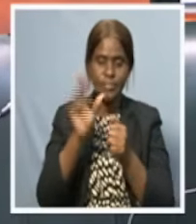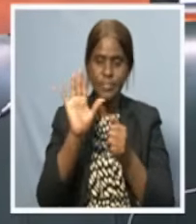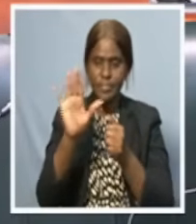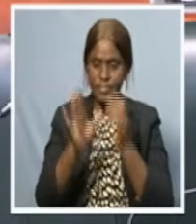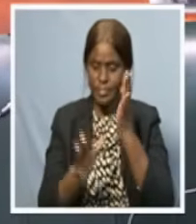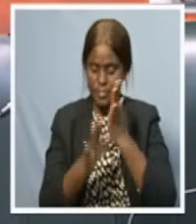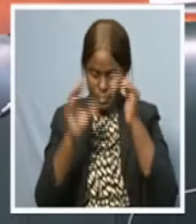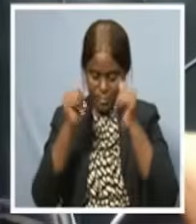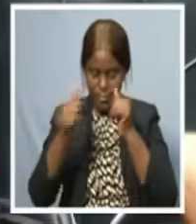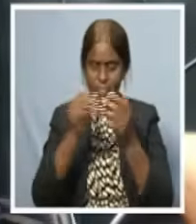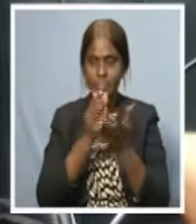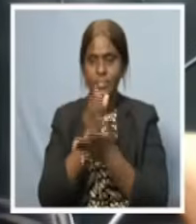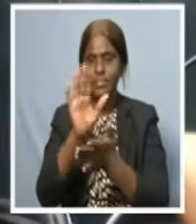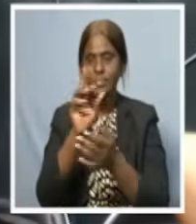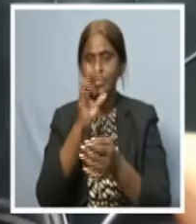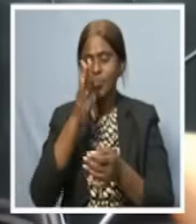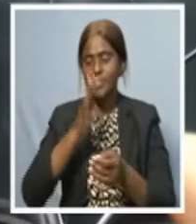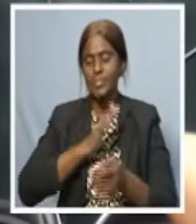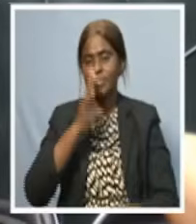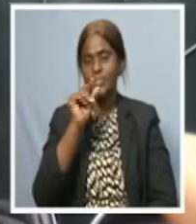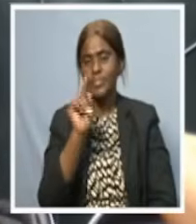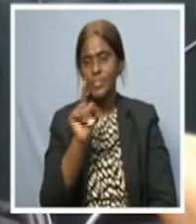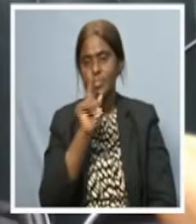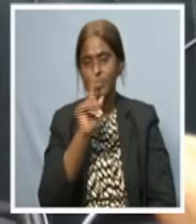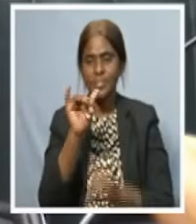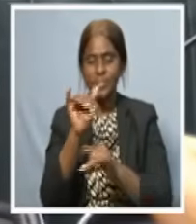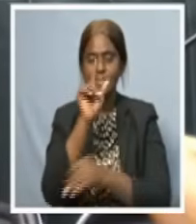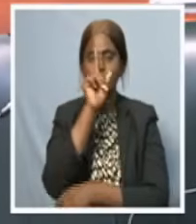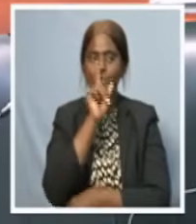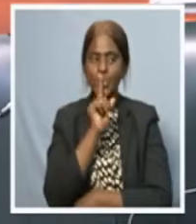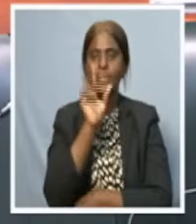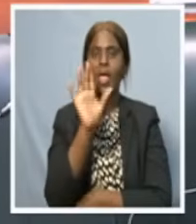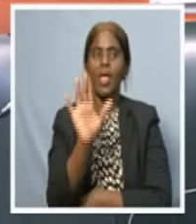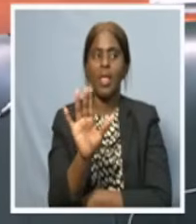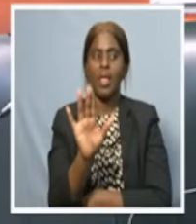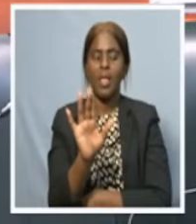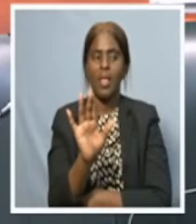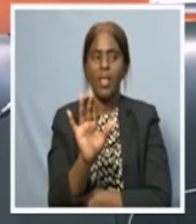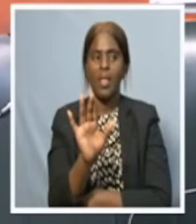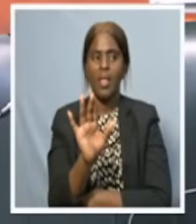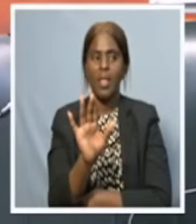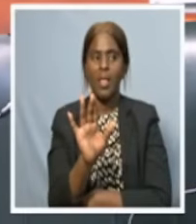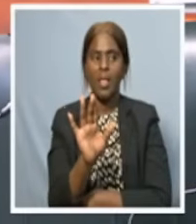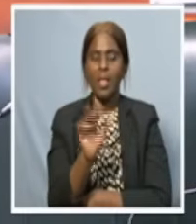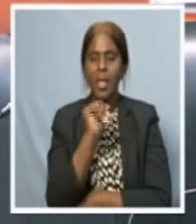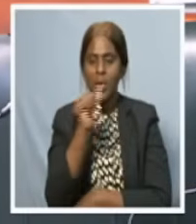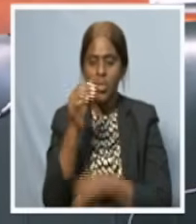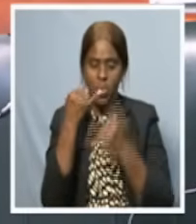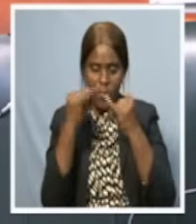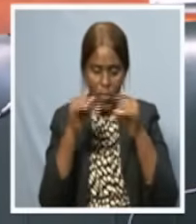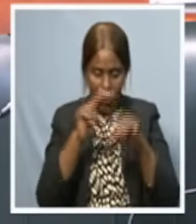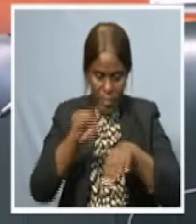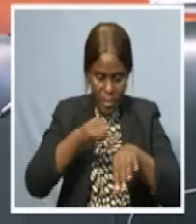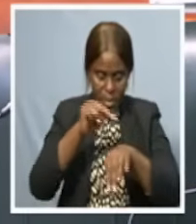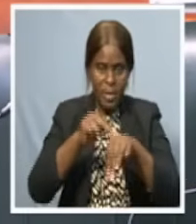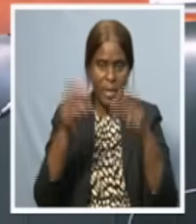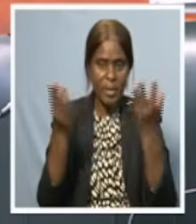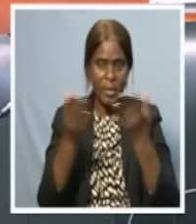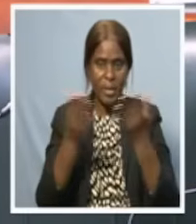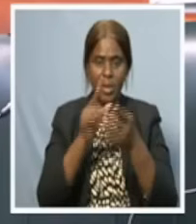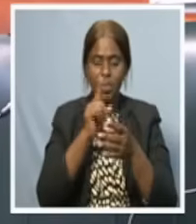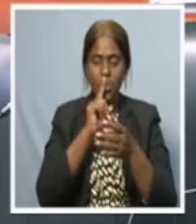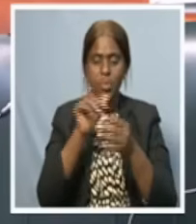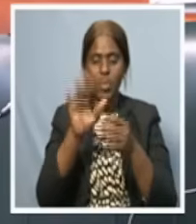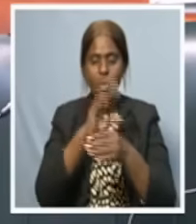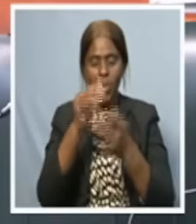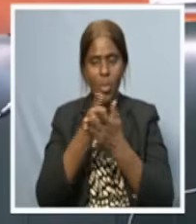Vice President in order, Madam Speaker, to remain quiet there and not inform the nation